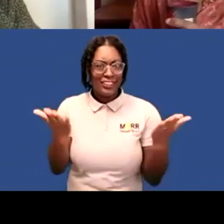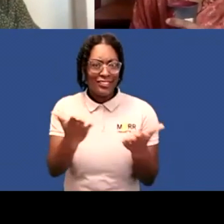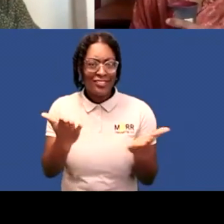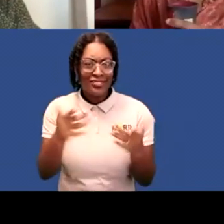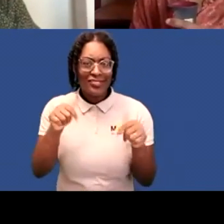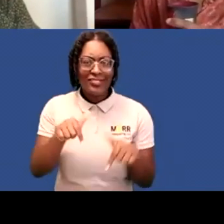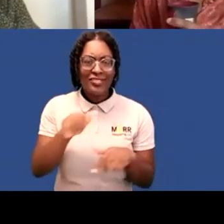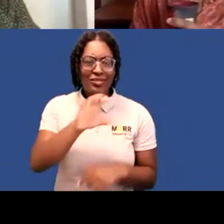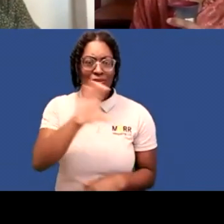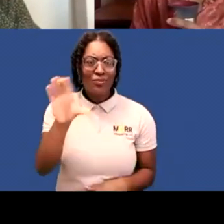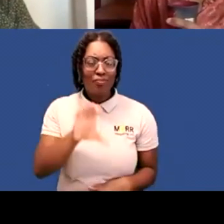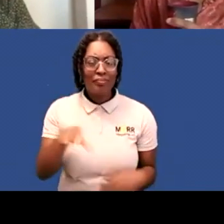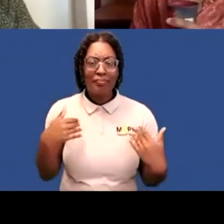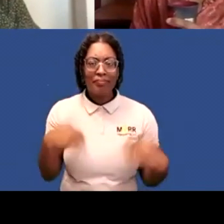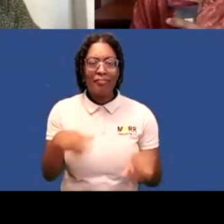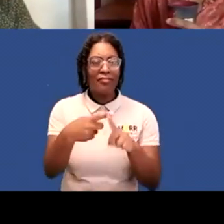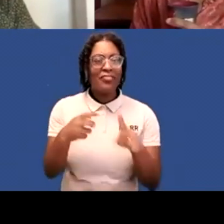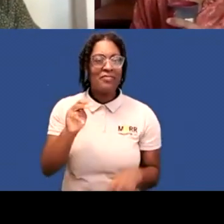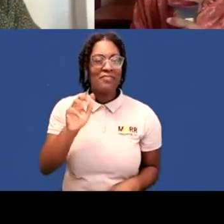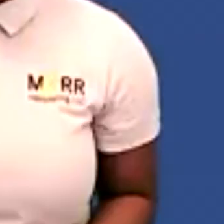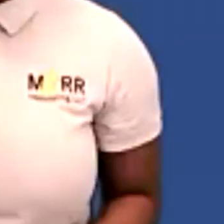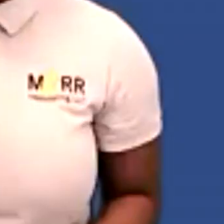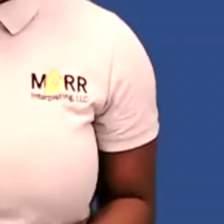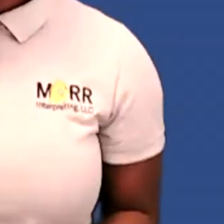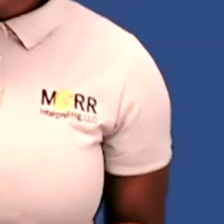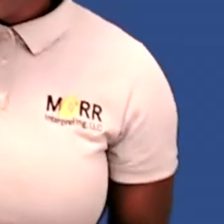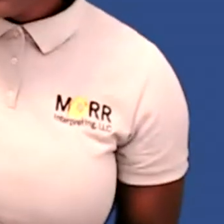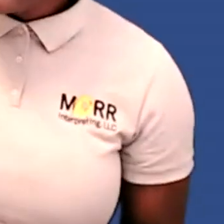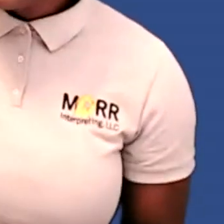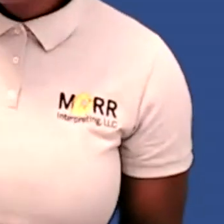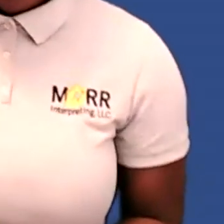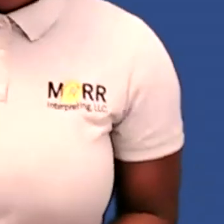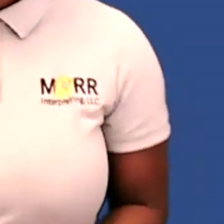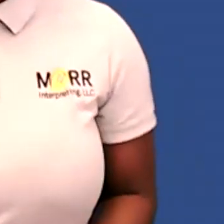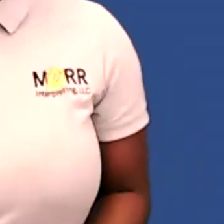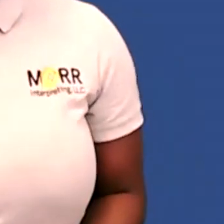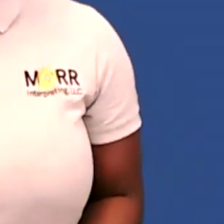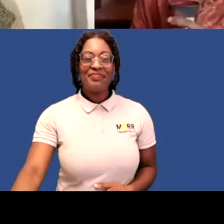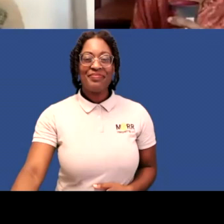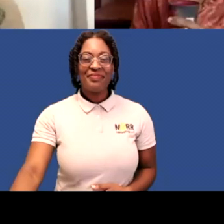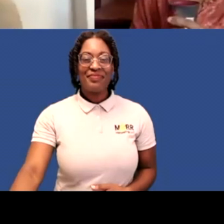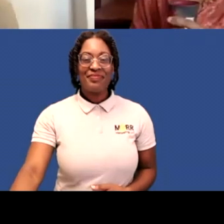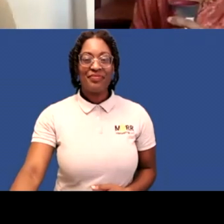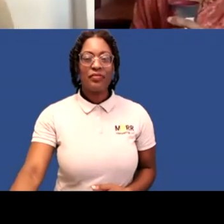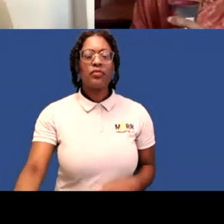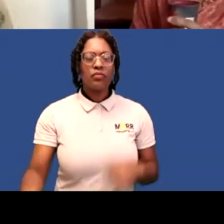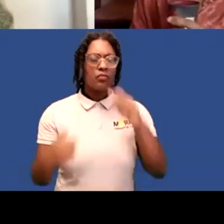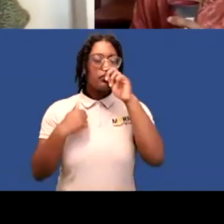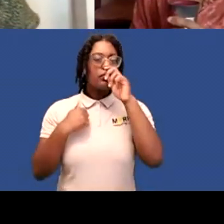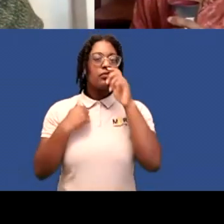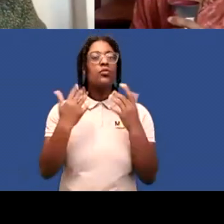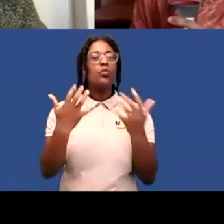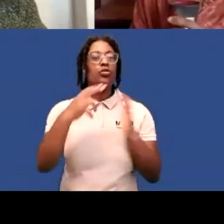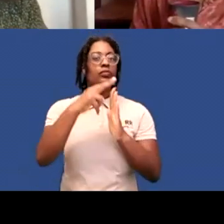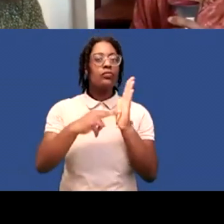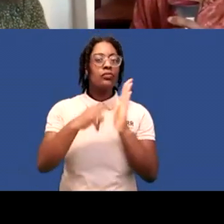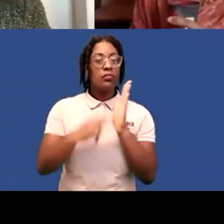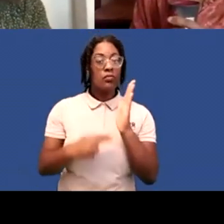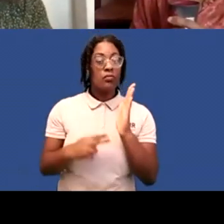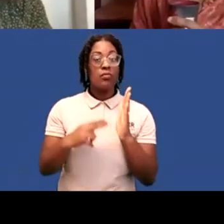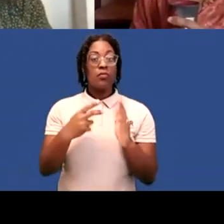I will share a piece of the article that is in the new teacher handbook, and